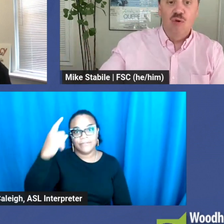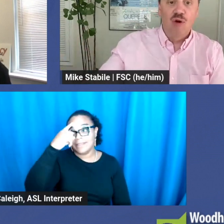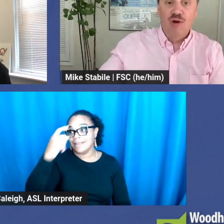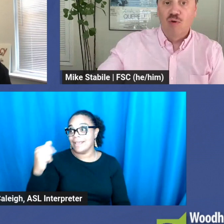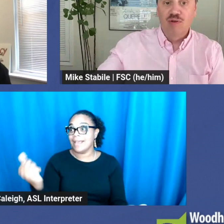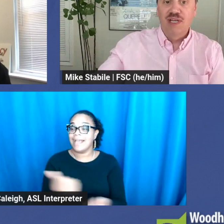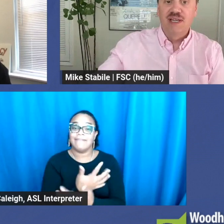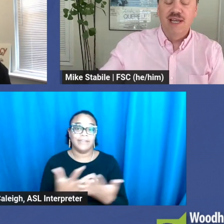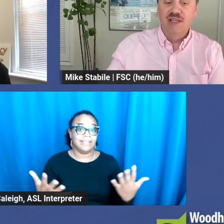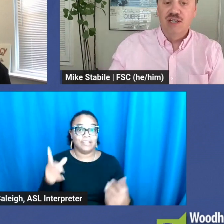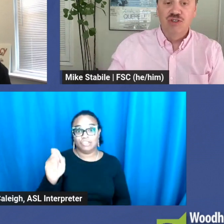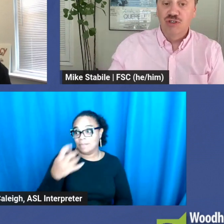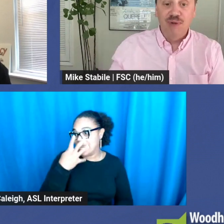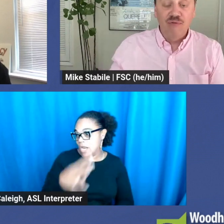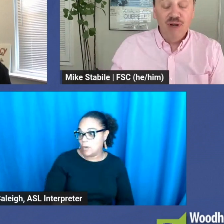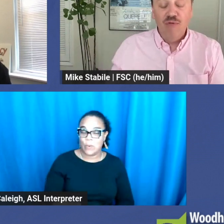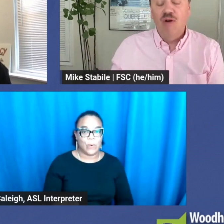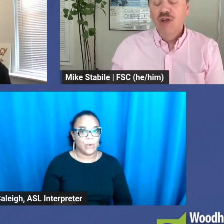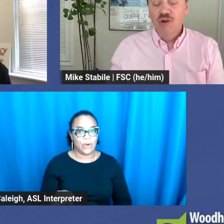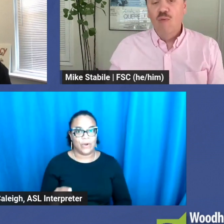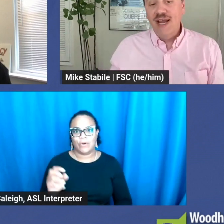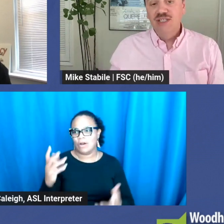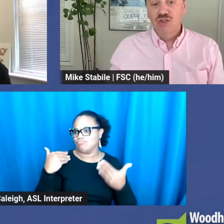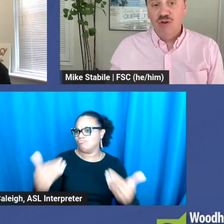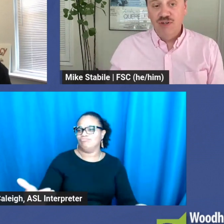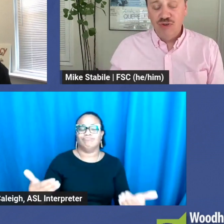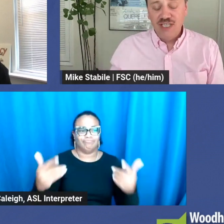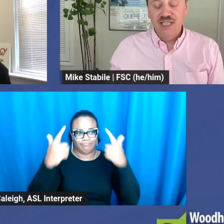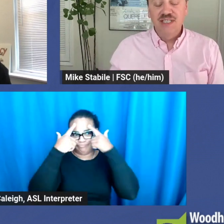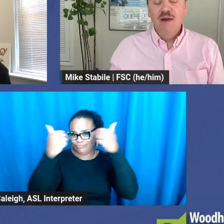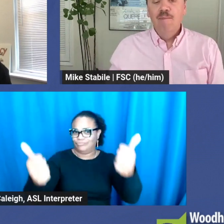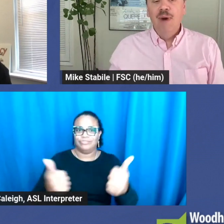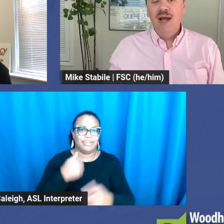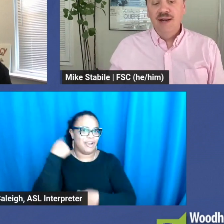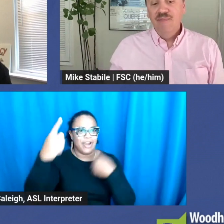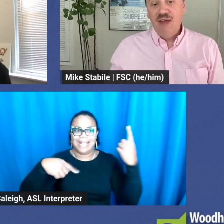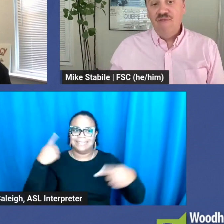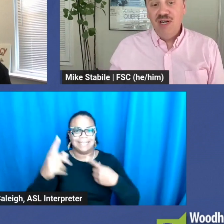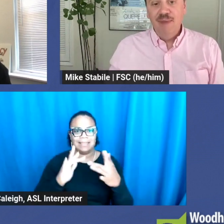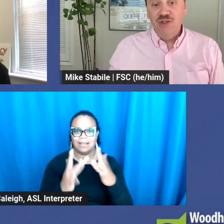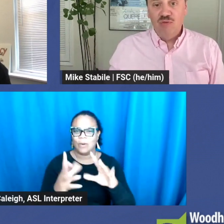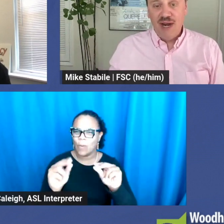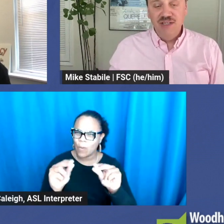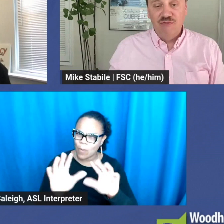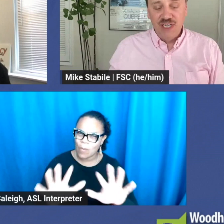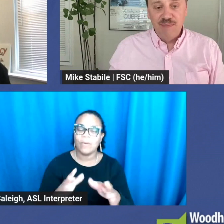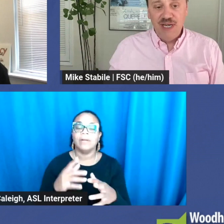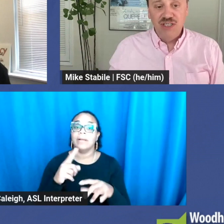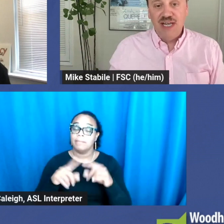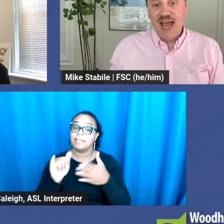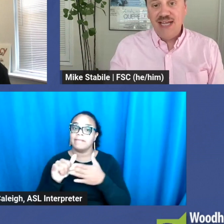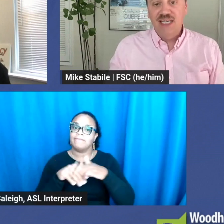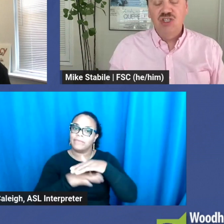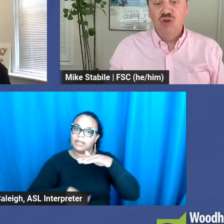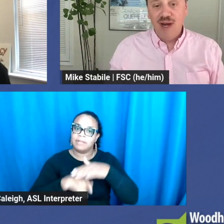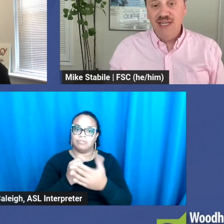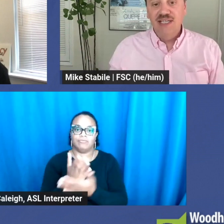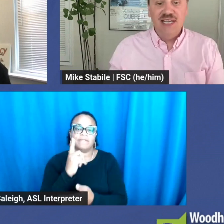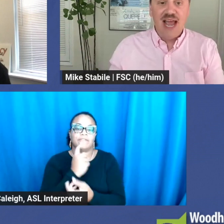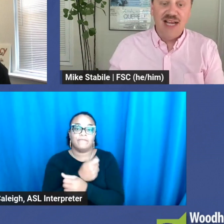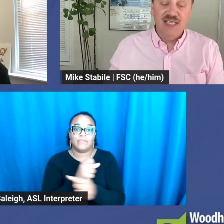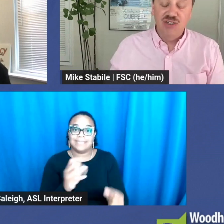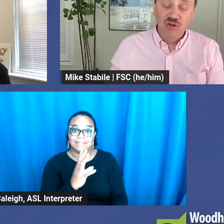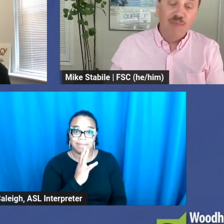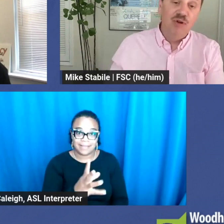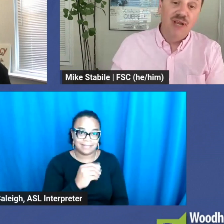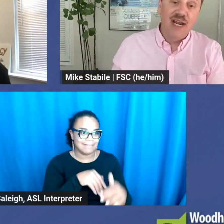just ignored, or that it should be a free-for-all. There are ways to sort of address this, but that fundamental right to free speech, that access to ideas and